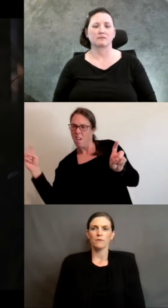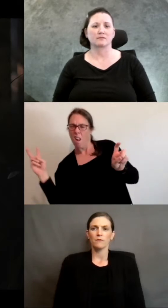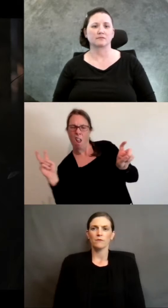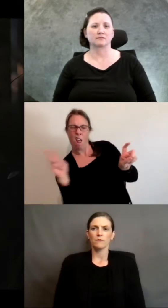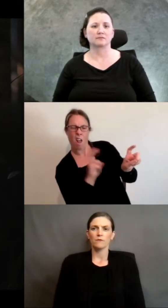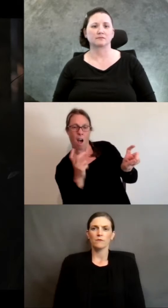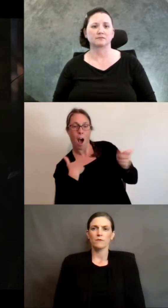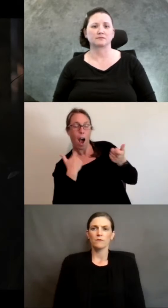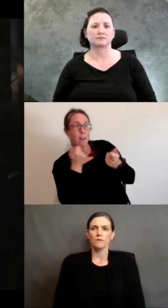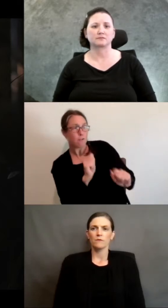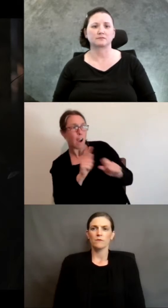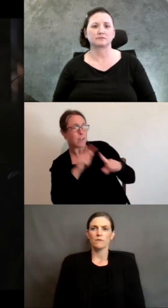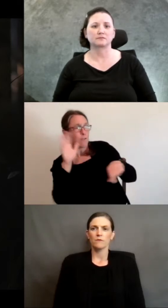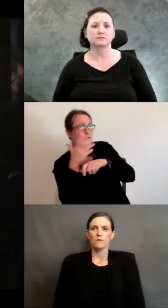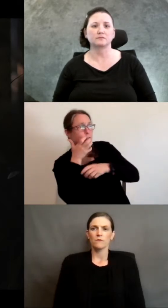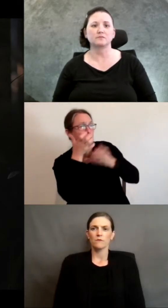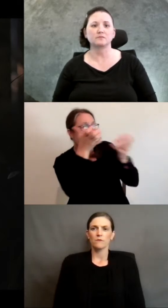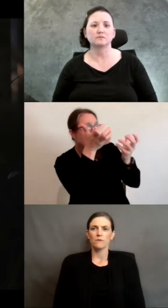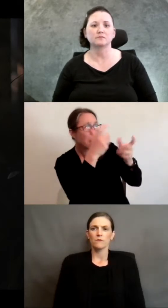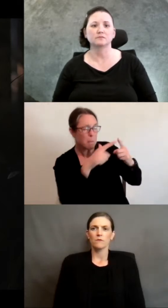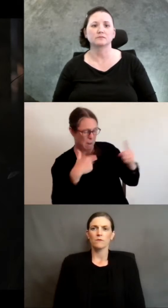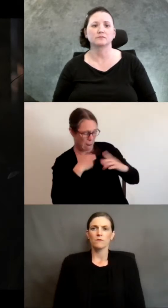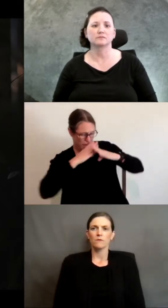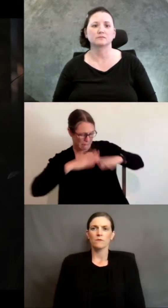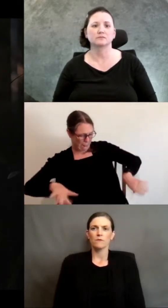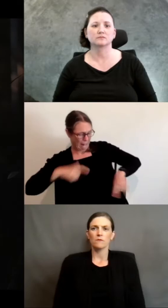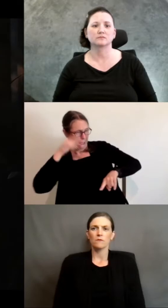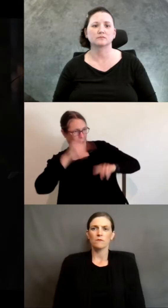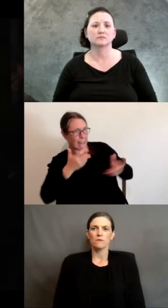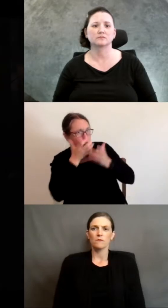no sound comes out.